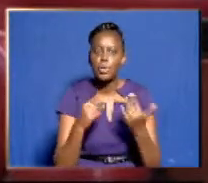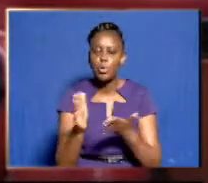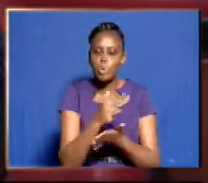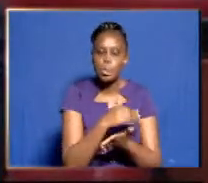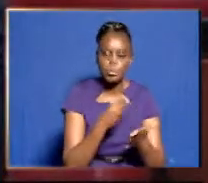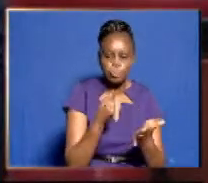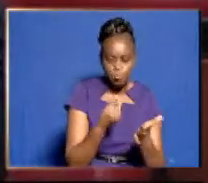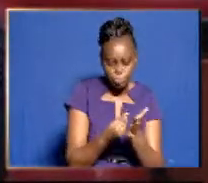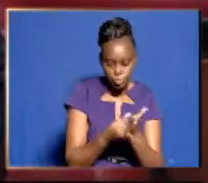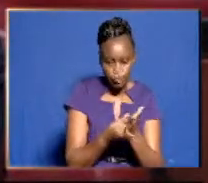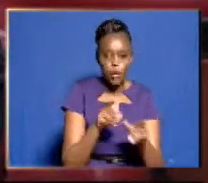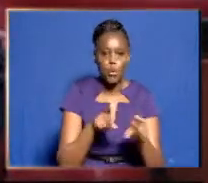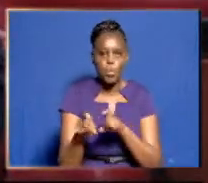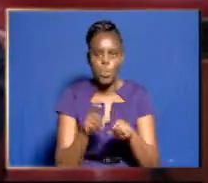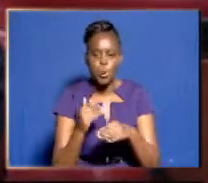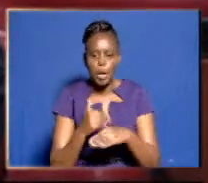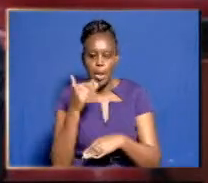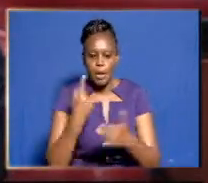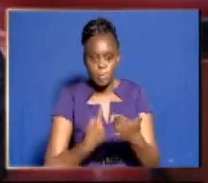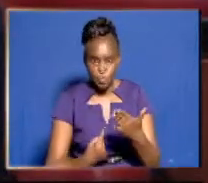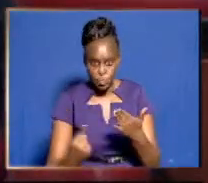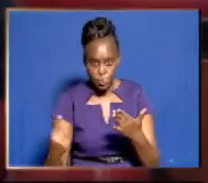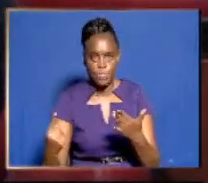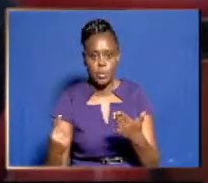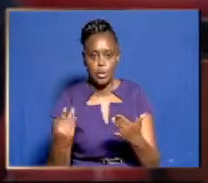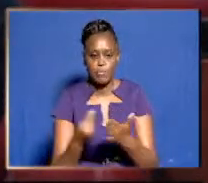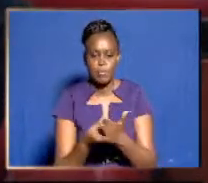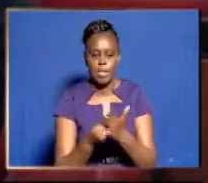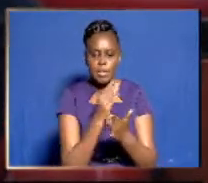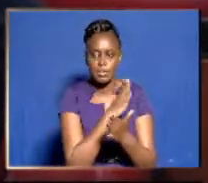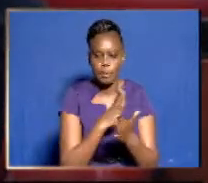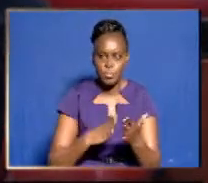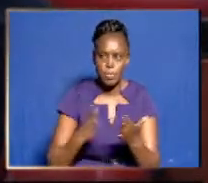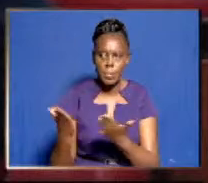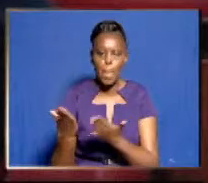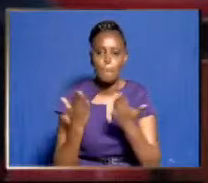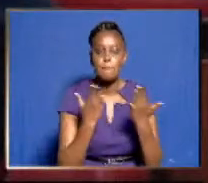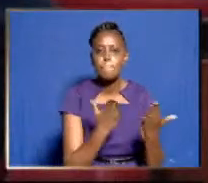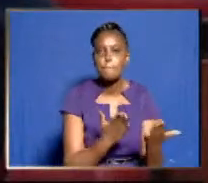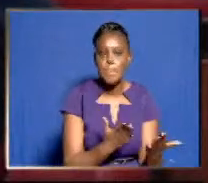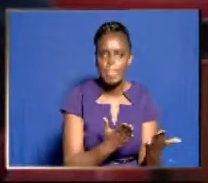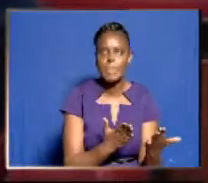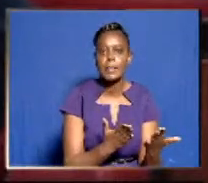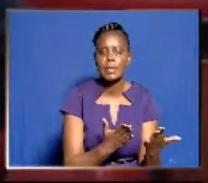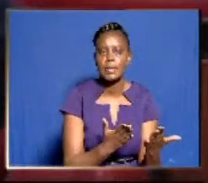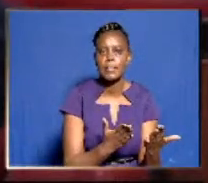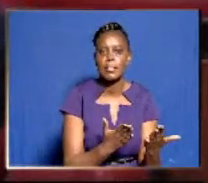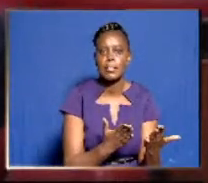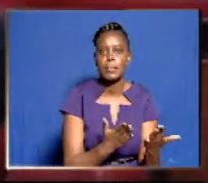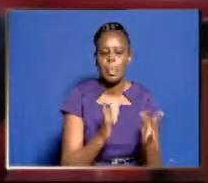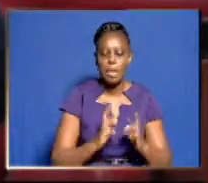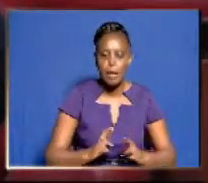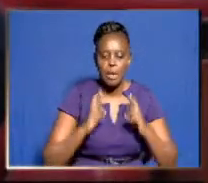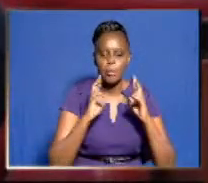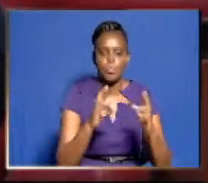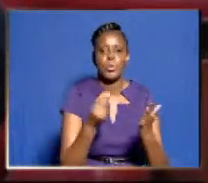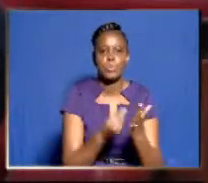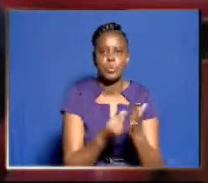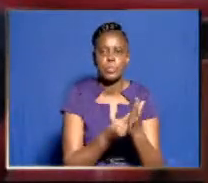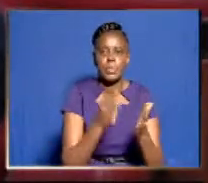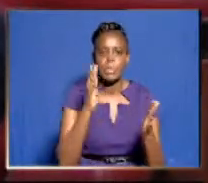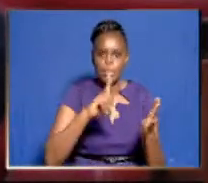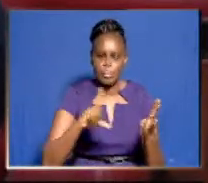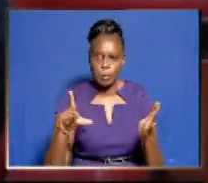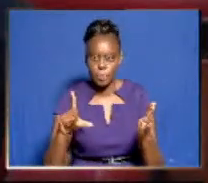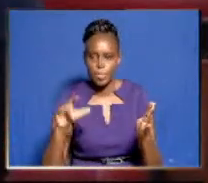raising measures? But next week, the finance committee will be tabling our report on the finance bill.